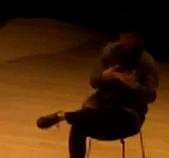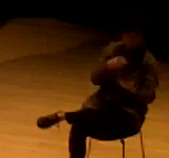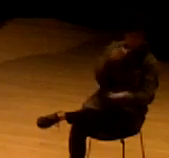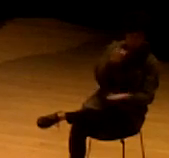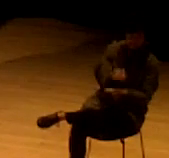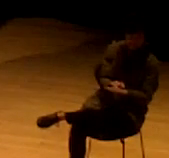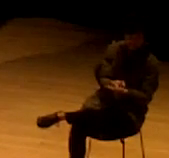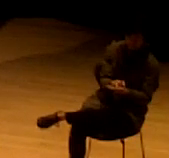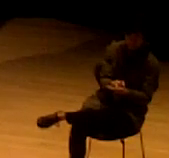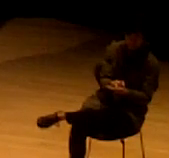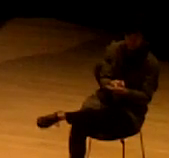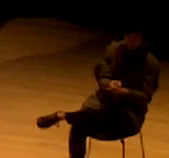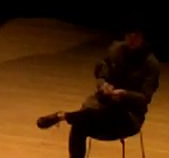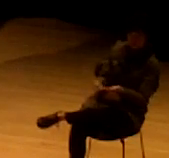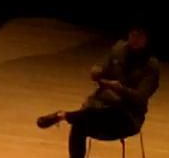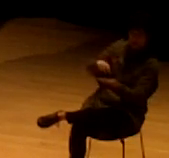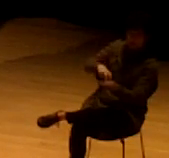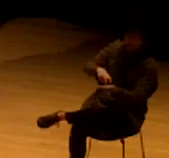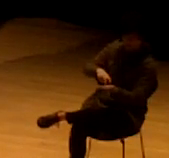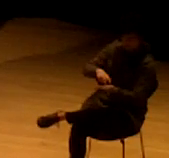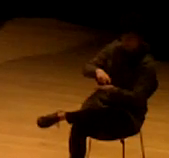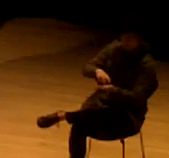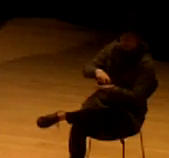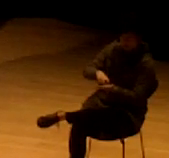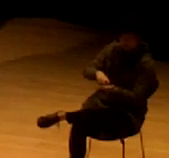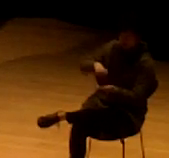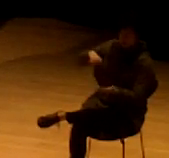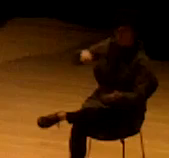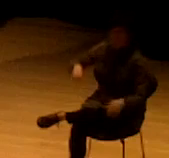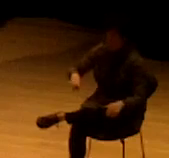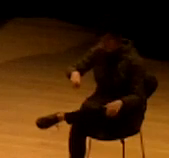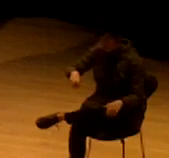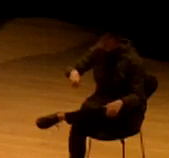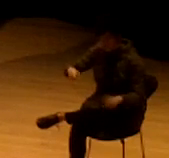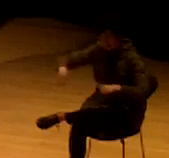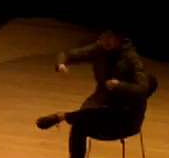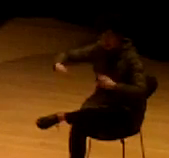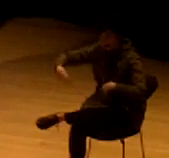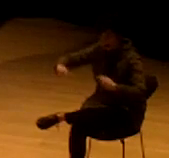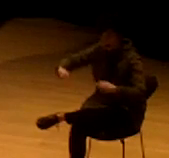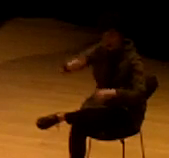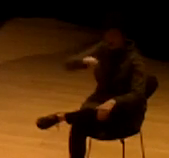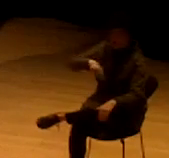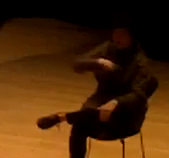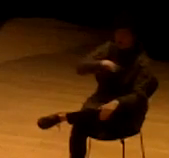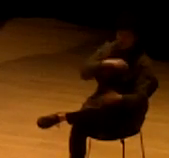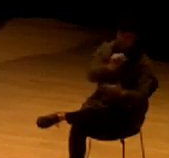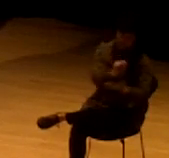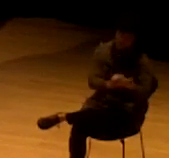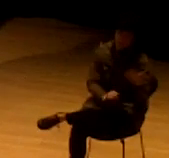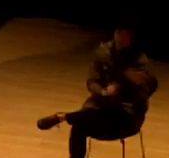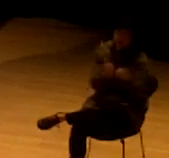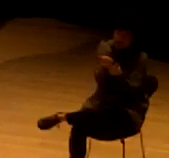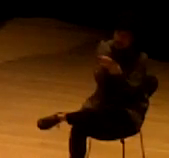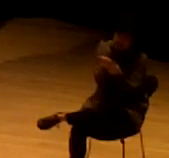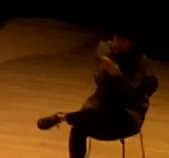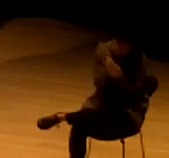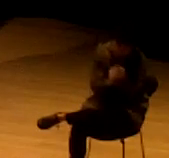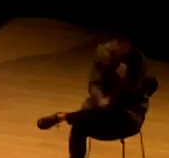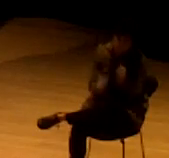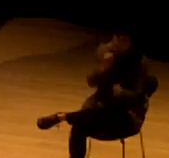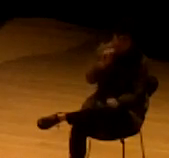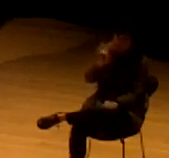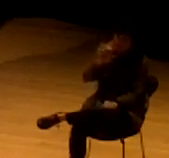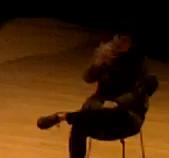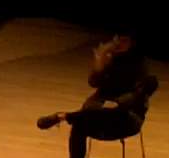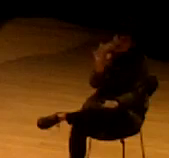sitting to, like, two hands on the bed. But we scripted that those movements within an inch of her,